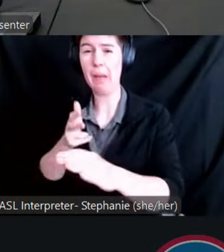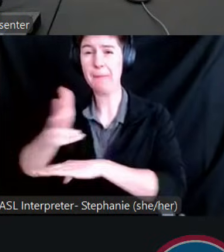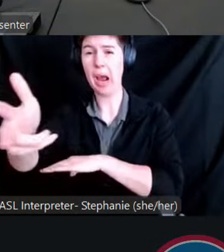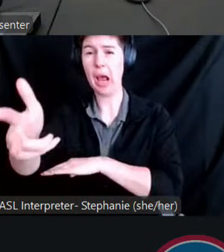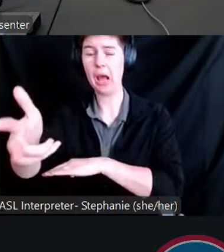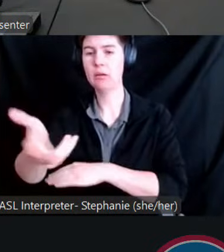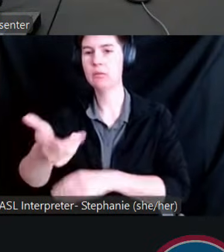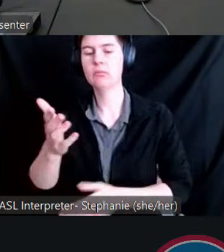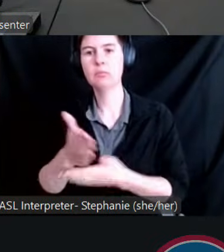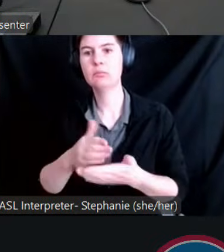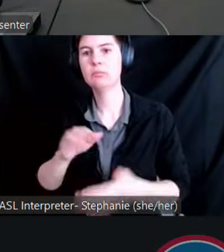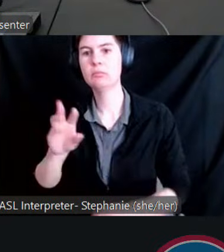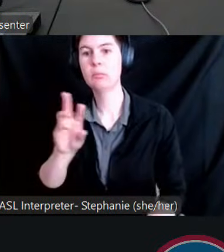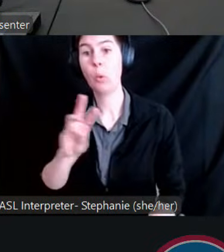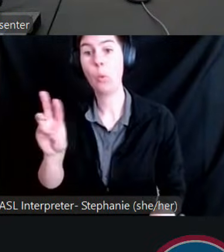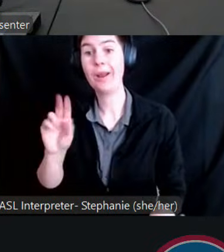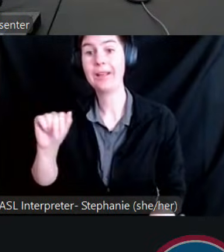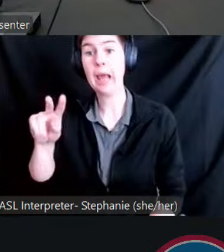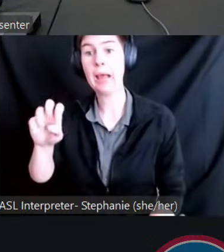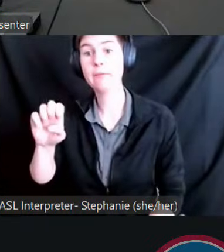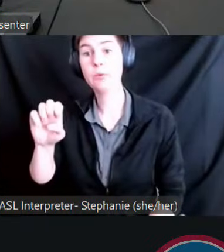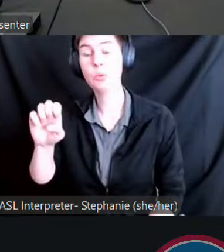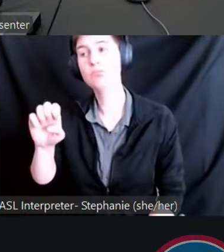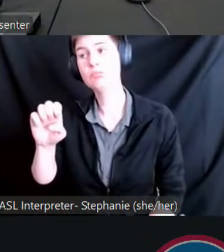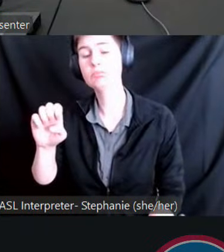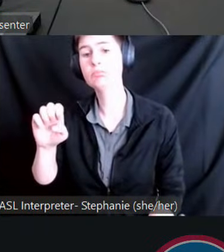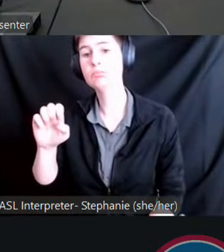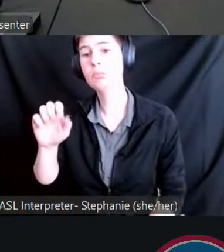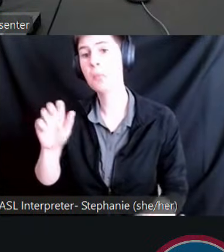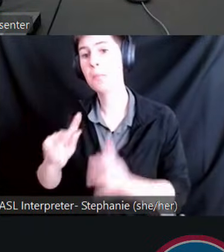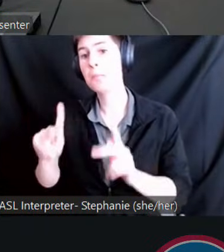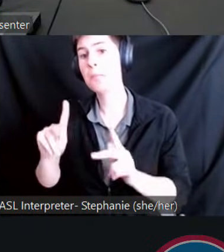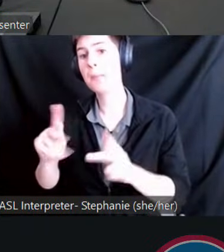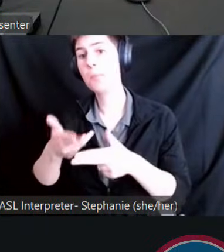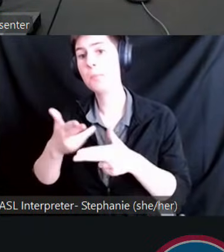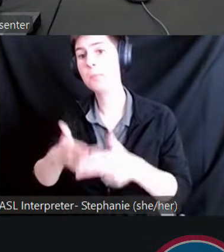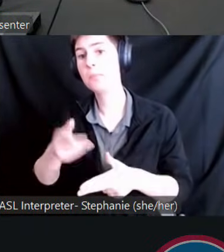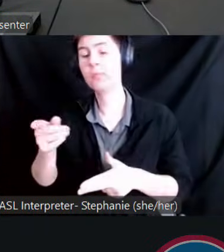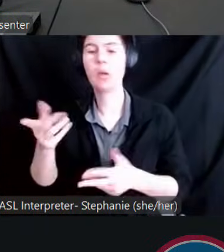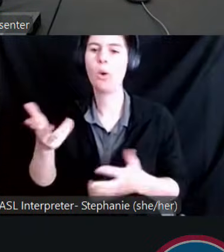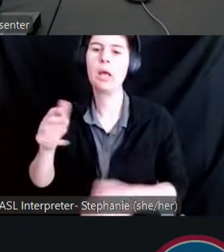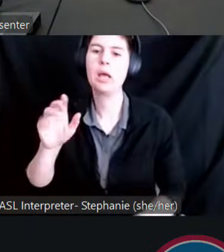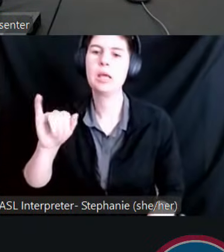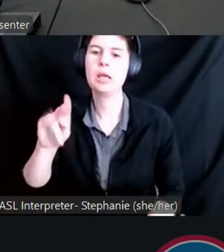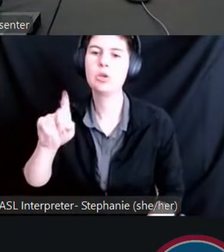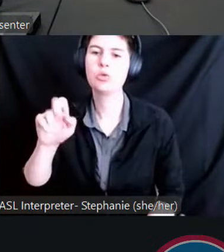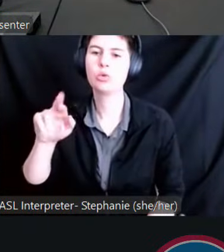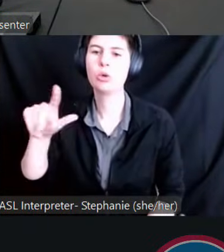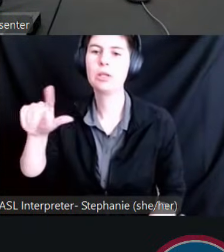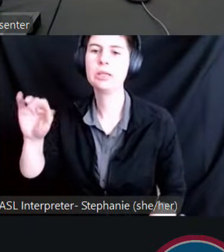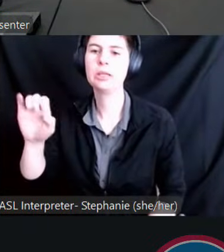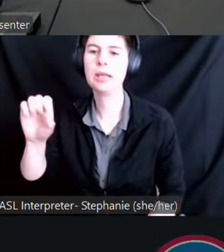is oftentimes considered the inner Lakeshore Drive of the